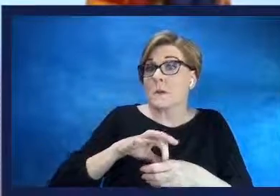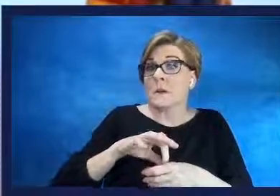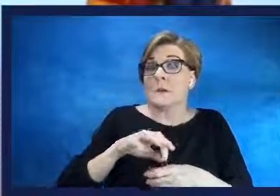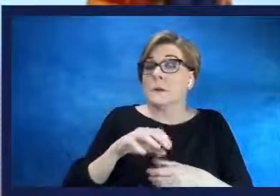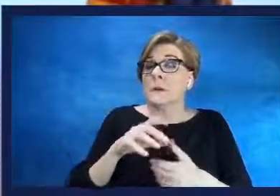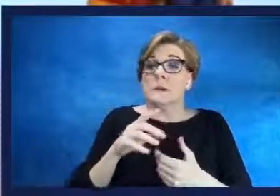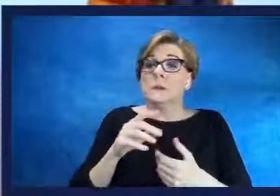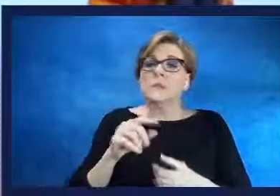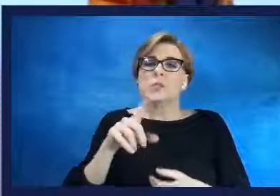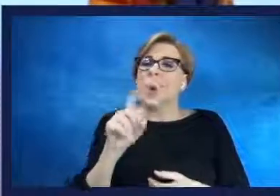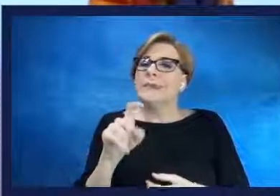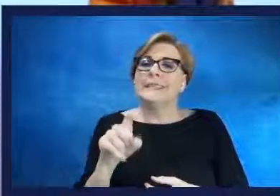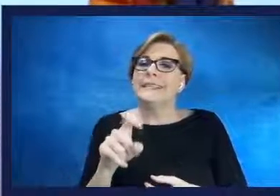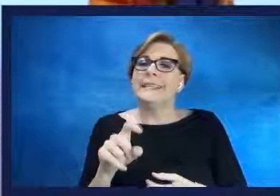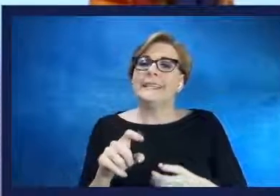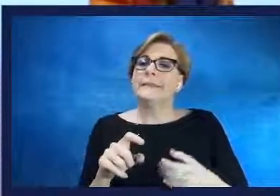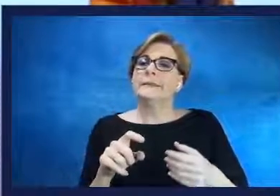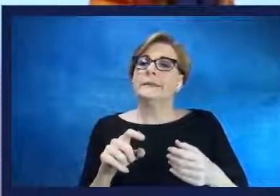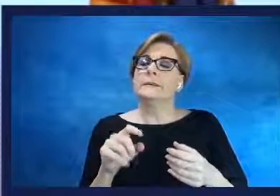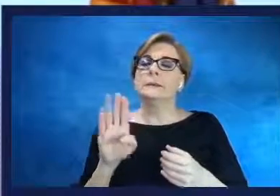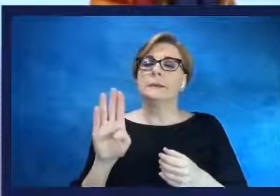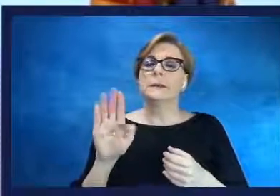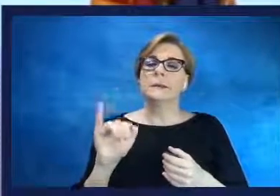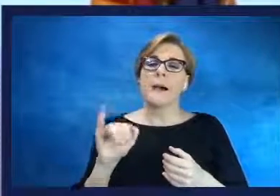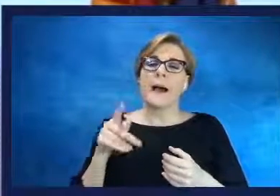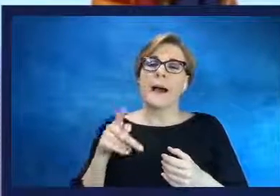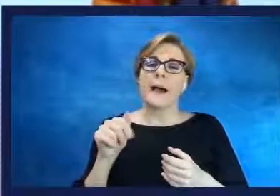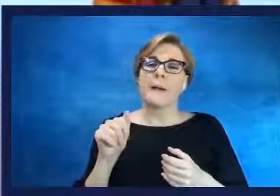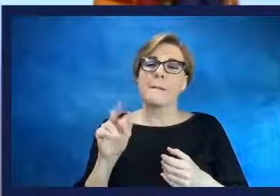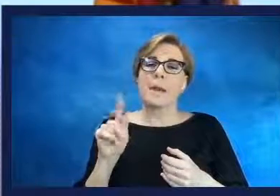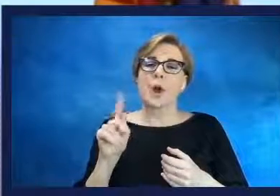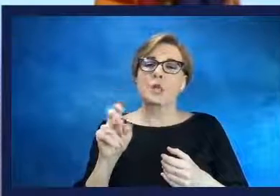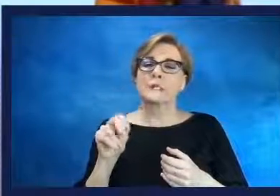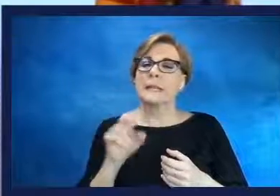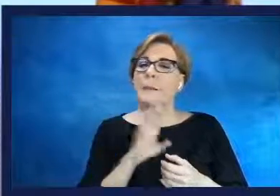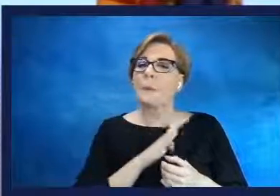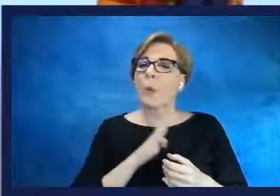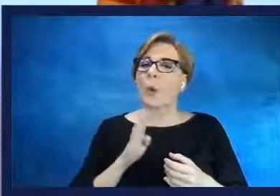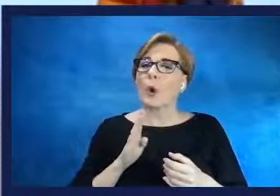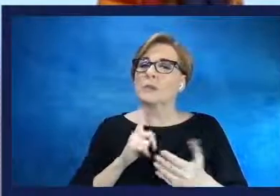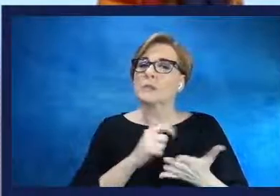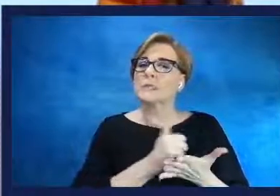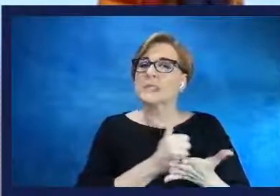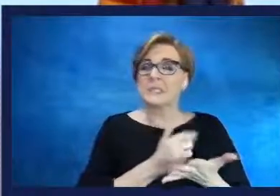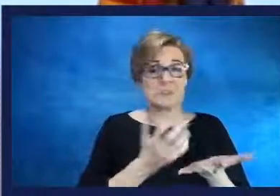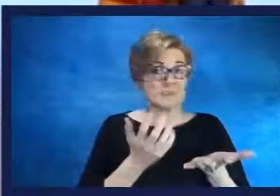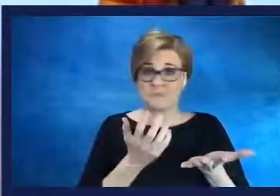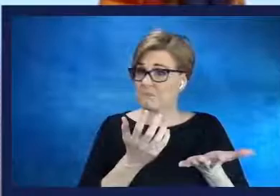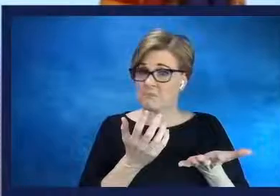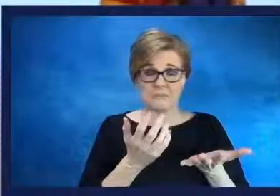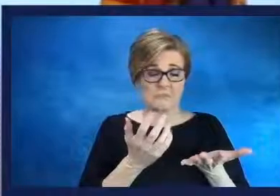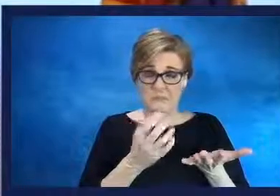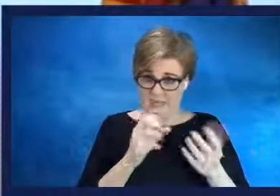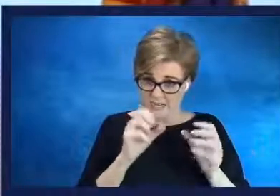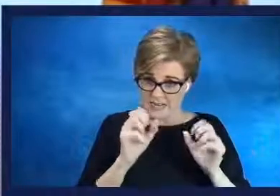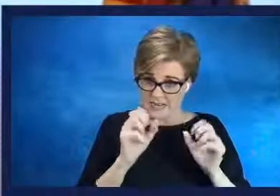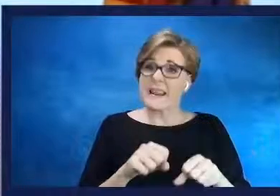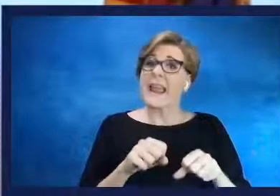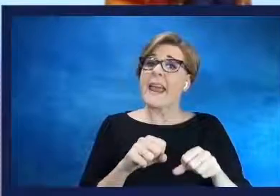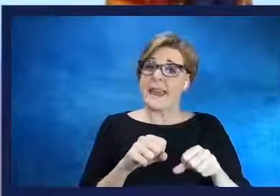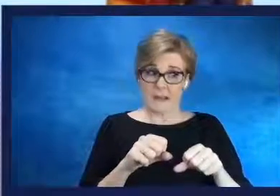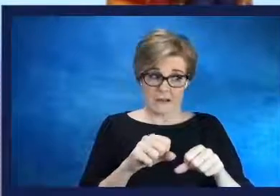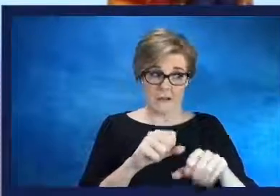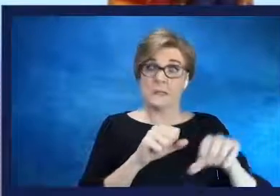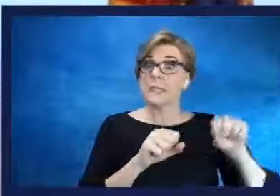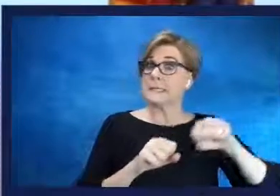this to the voter, and they can, through request.maricopa.vote, make that option for a mail ballot and